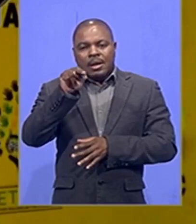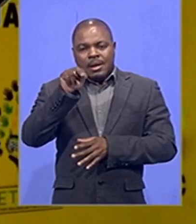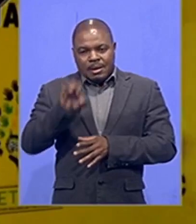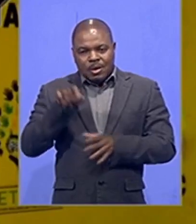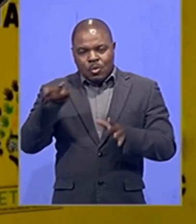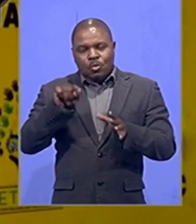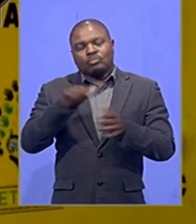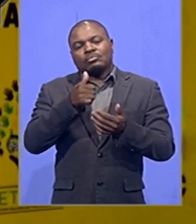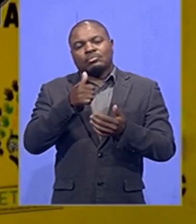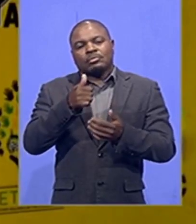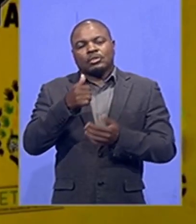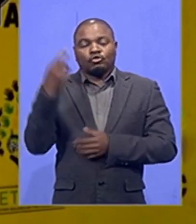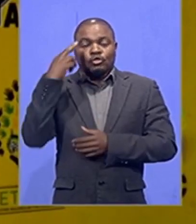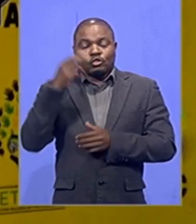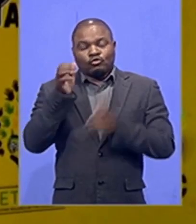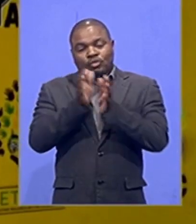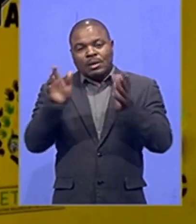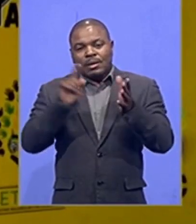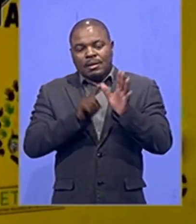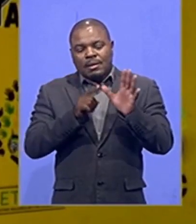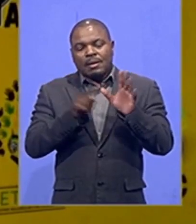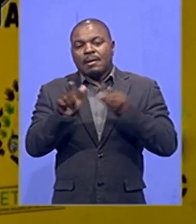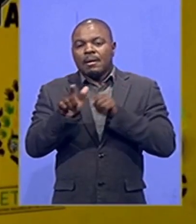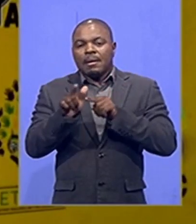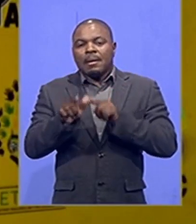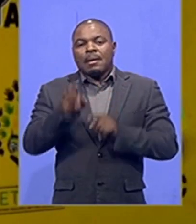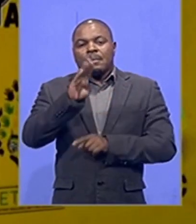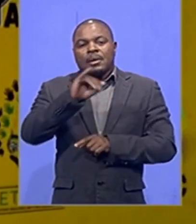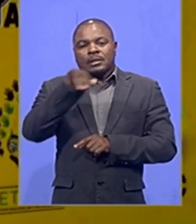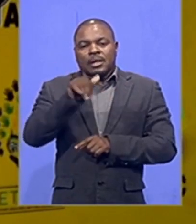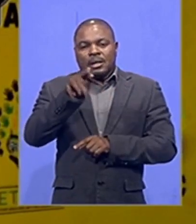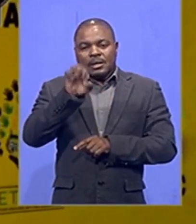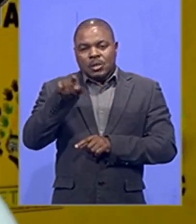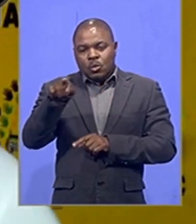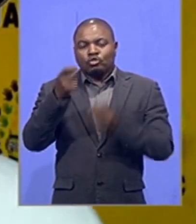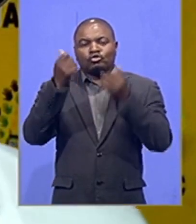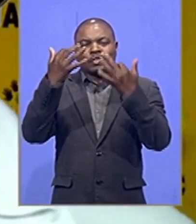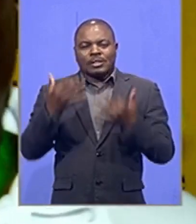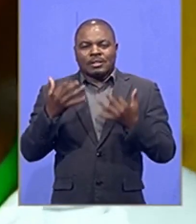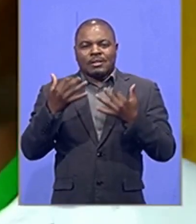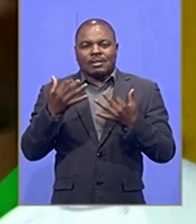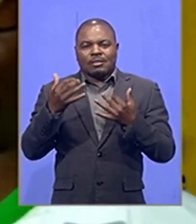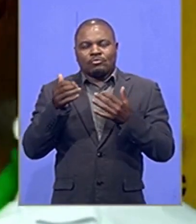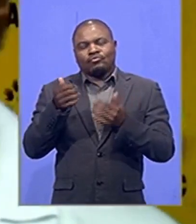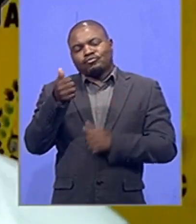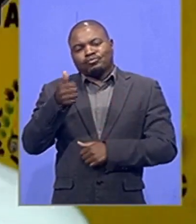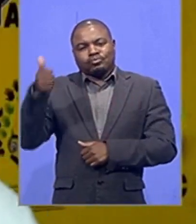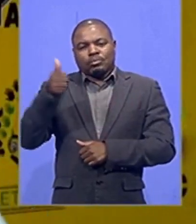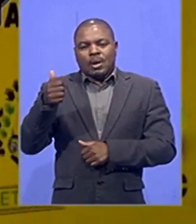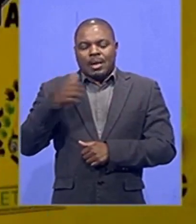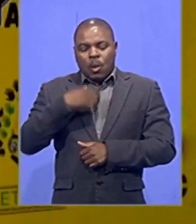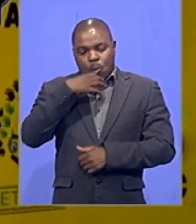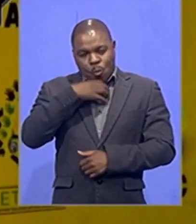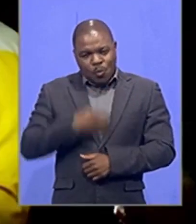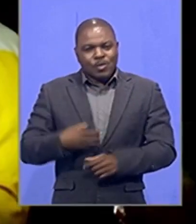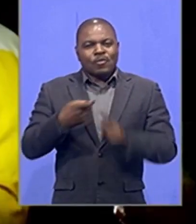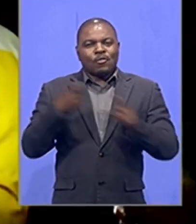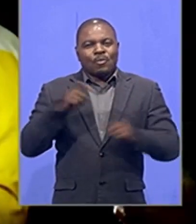General, and Comrade Bejani Chauke as the Treasurer General. That is the wish of the branches of